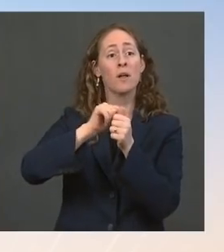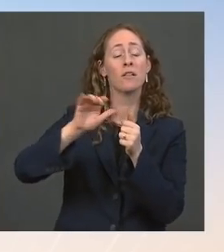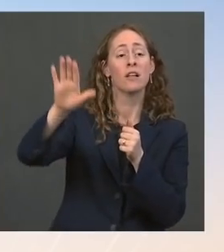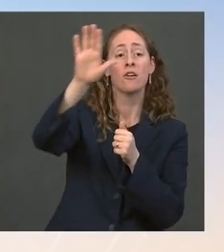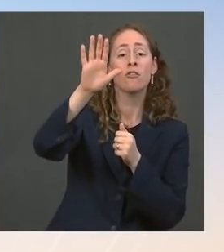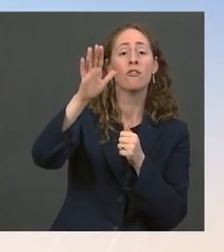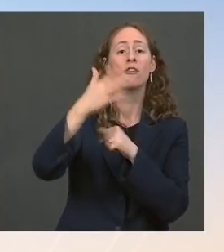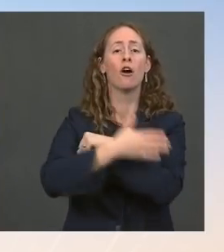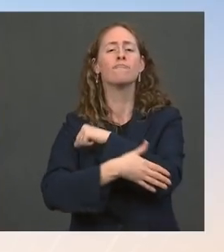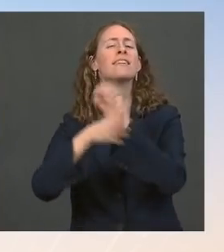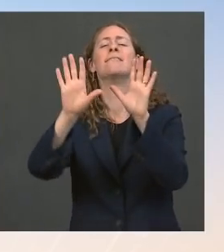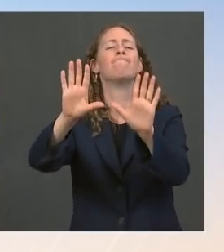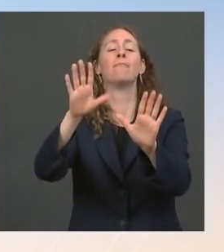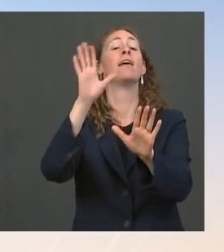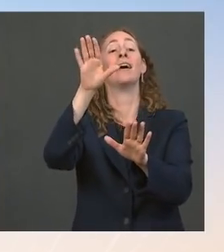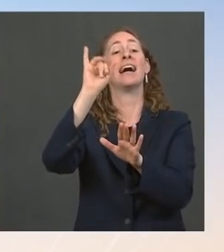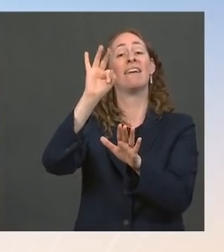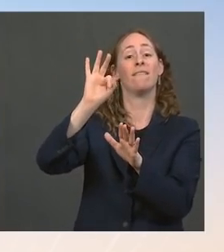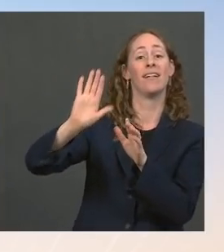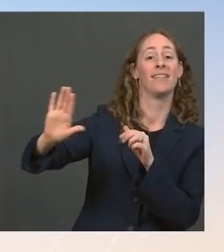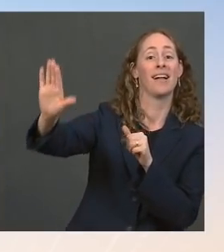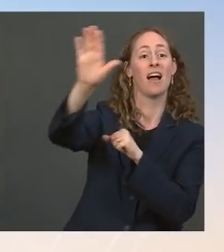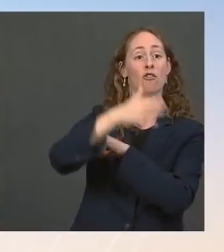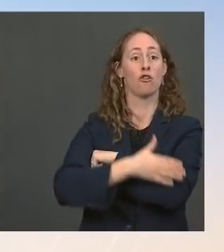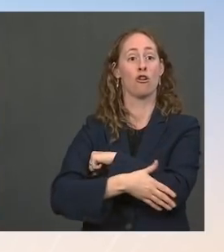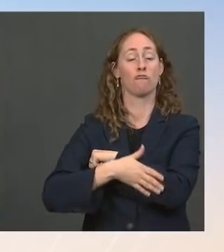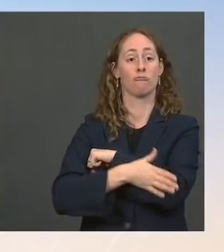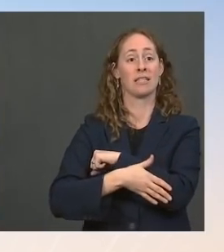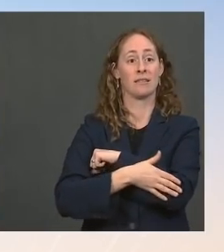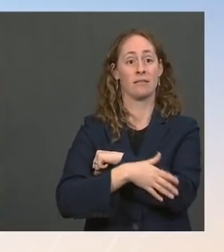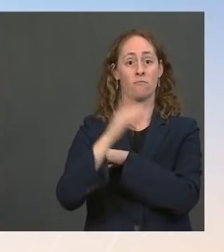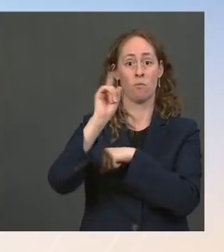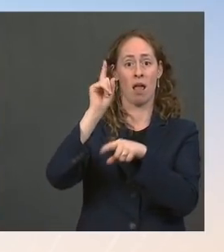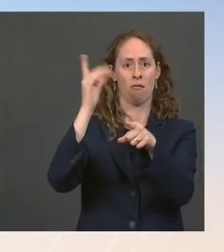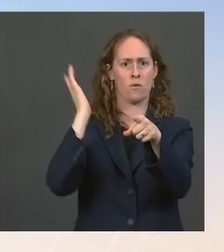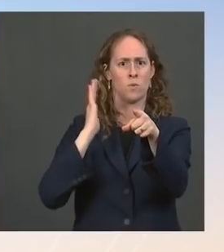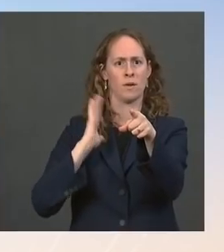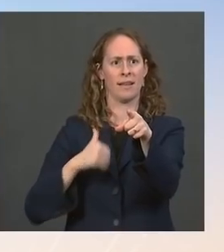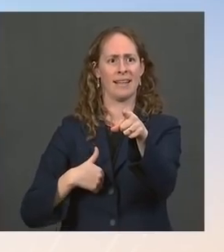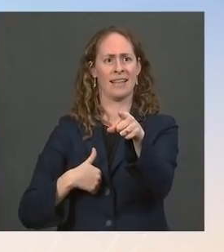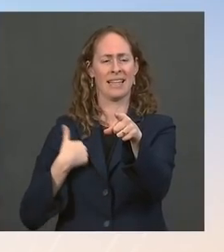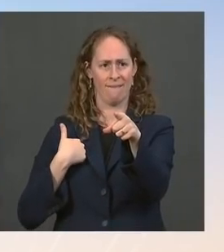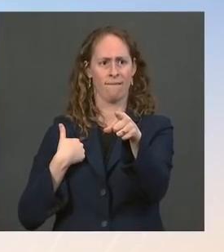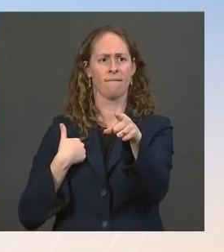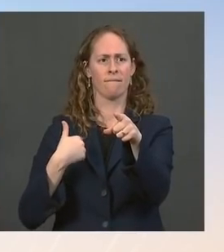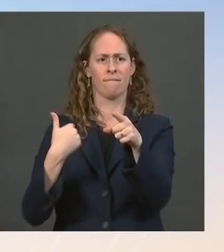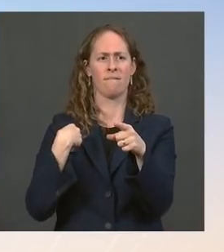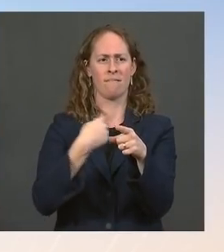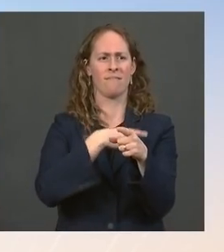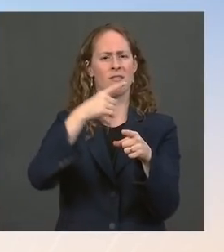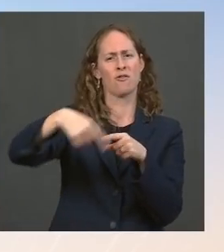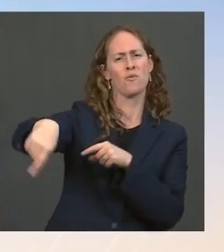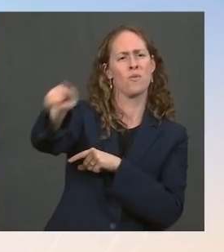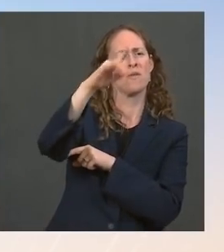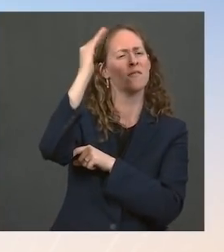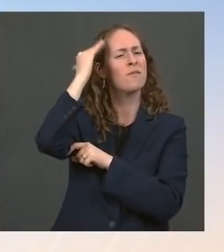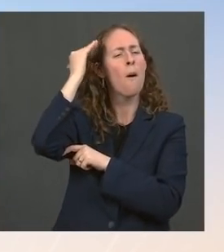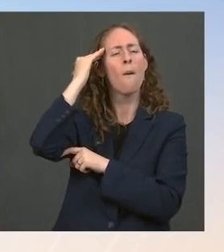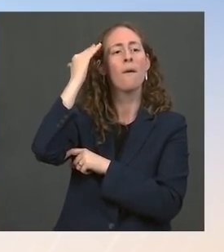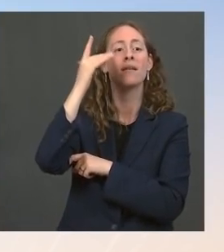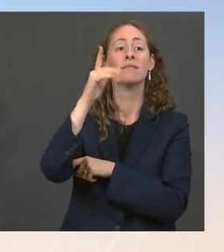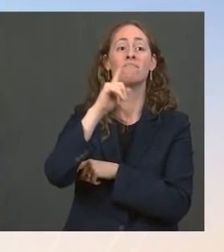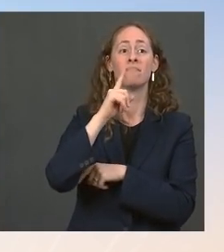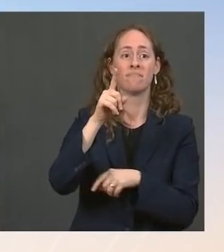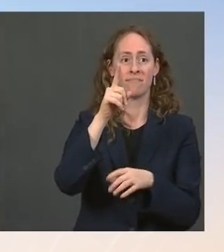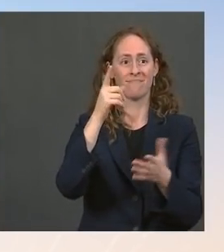country of origin or last residence. As you know, and as all of you have reported, this is not just a case of everyone coming directly